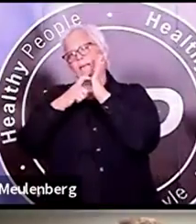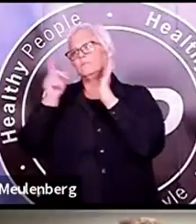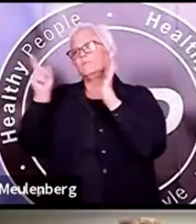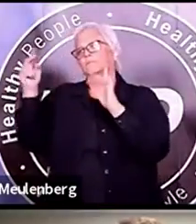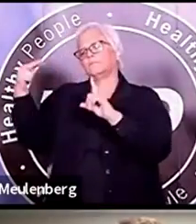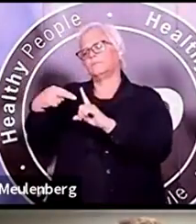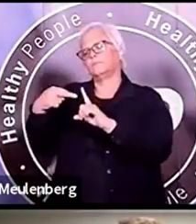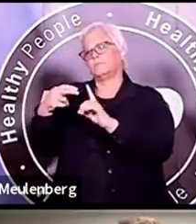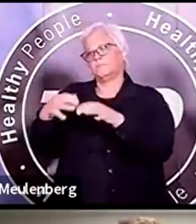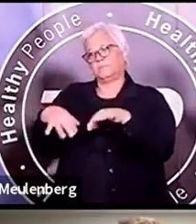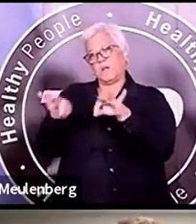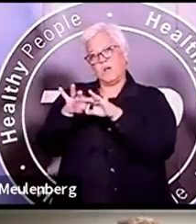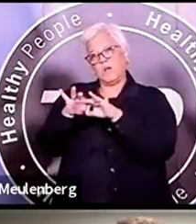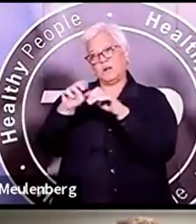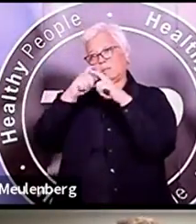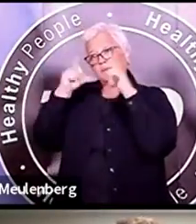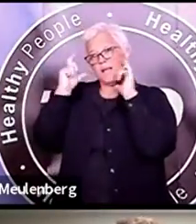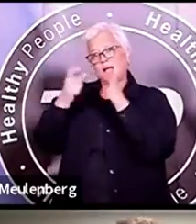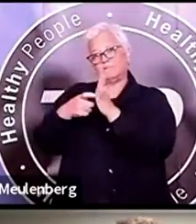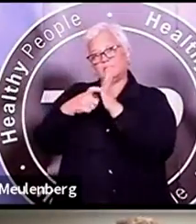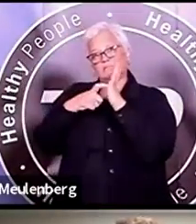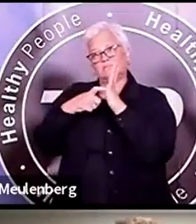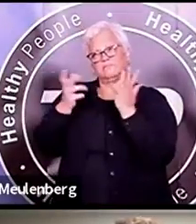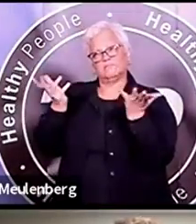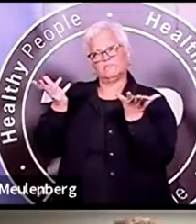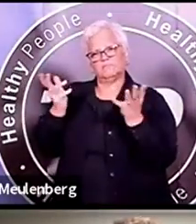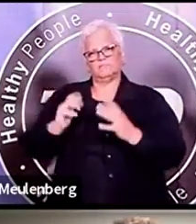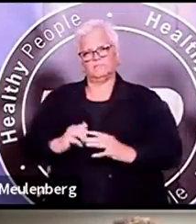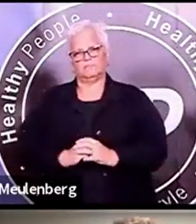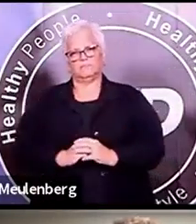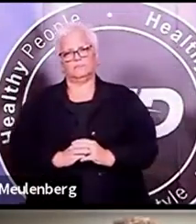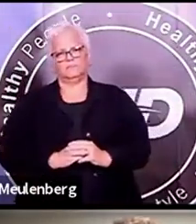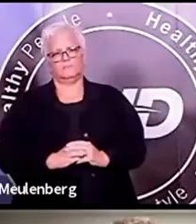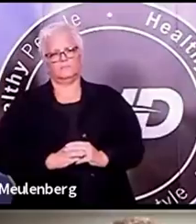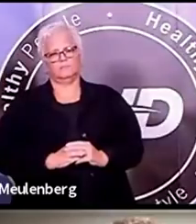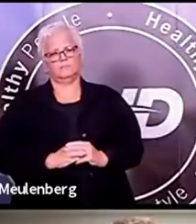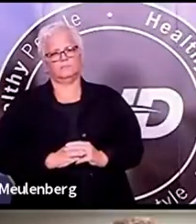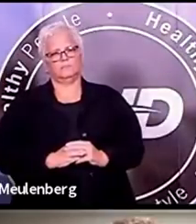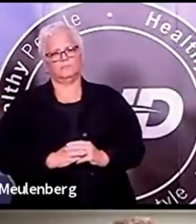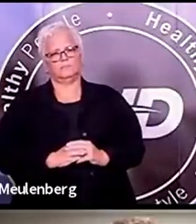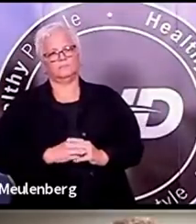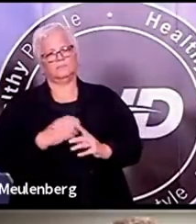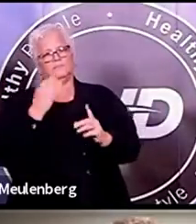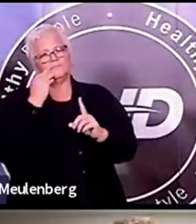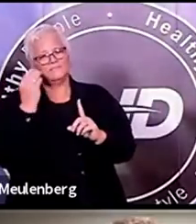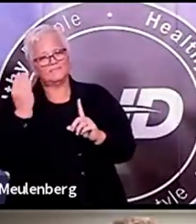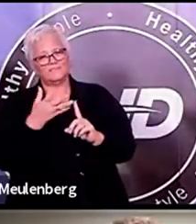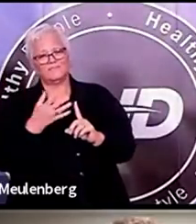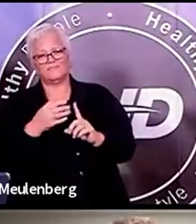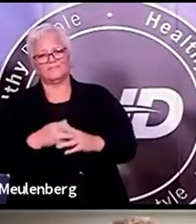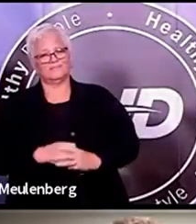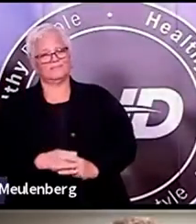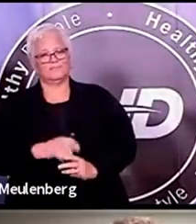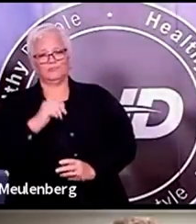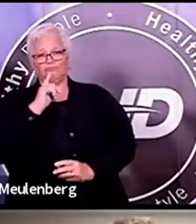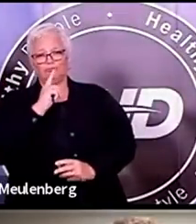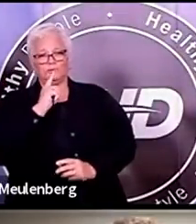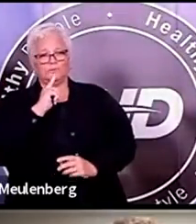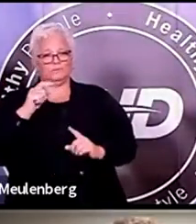Well, I think to understand the importance of it, you have to acknowledge that we're a metro area. We are not